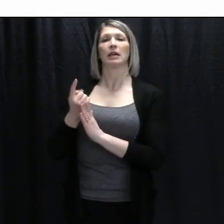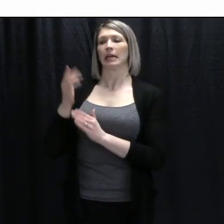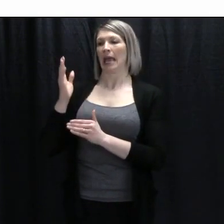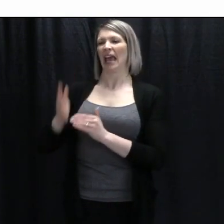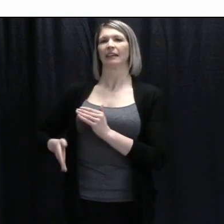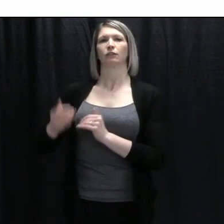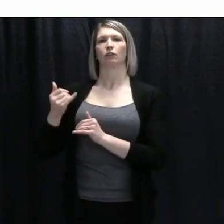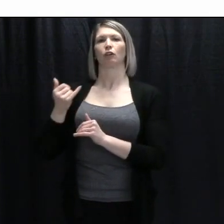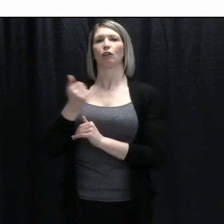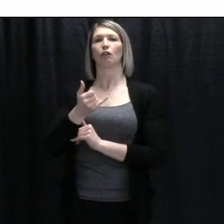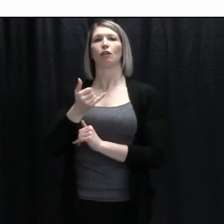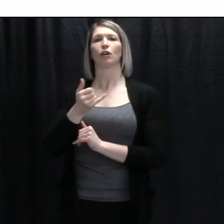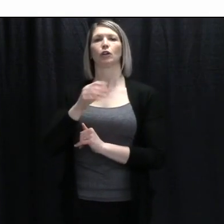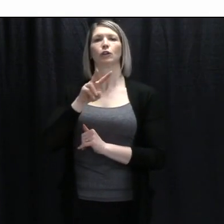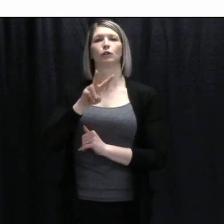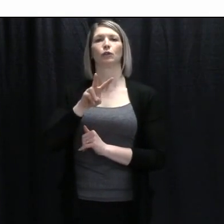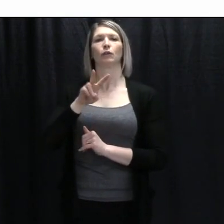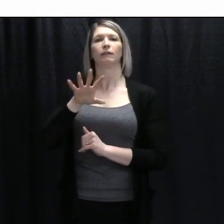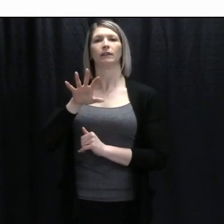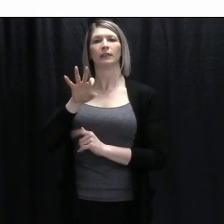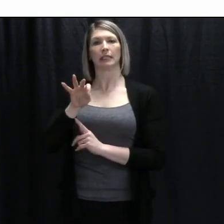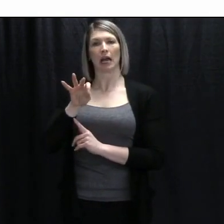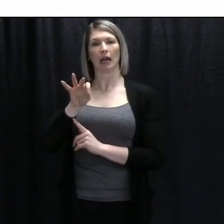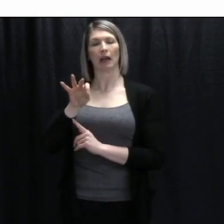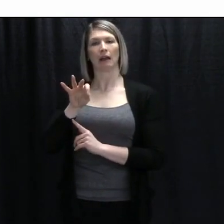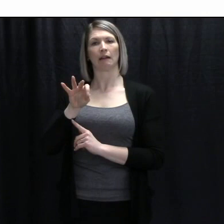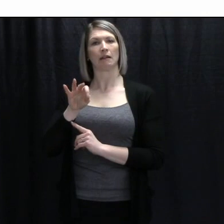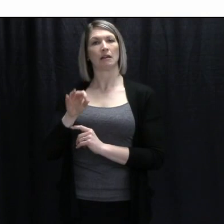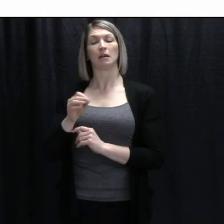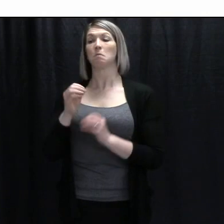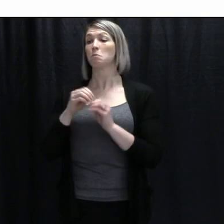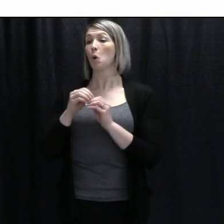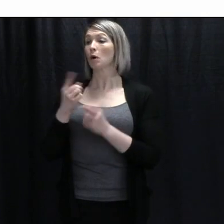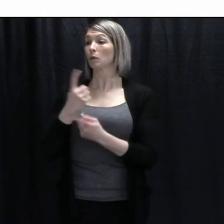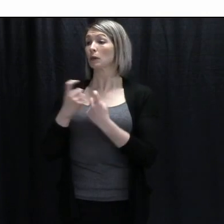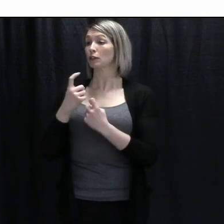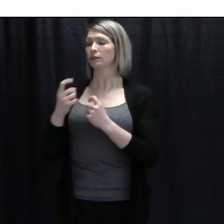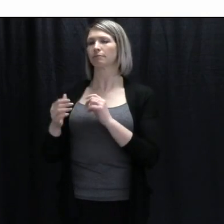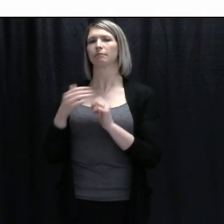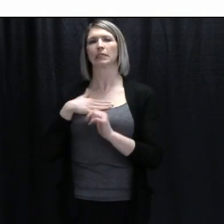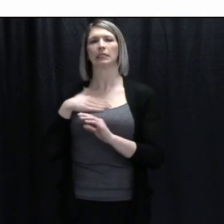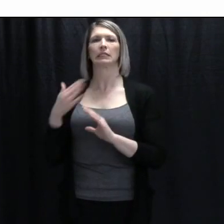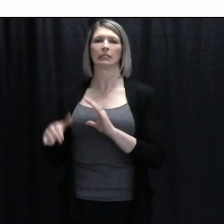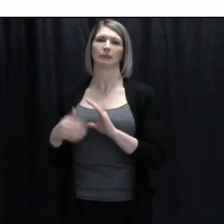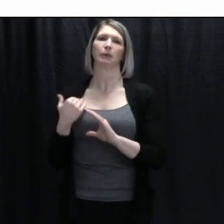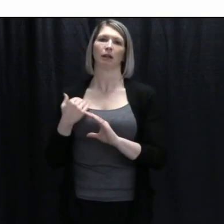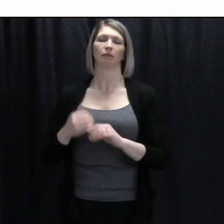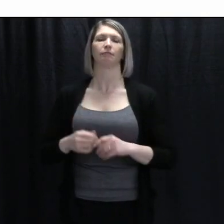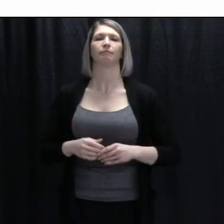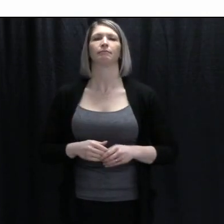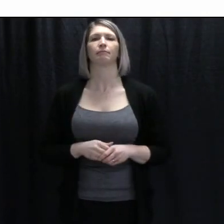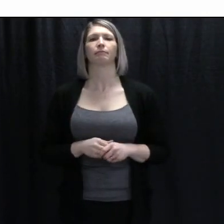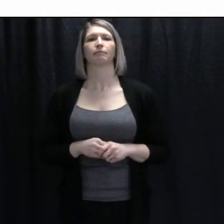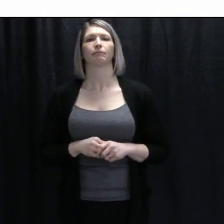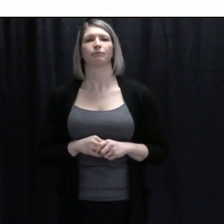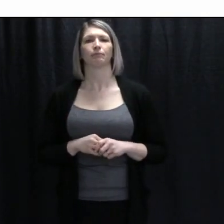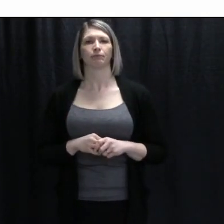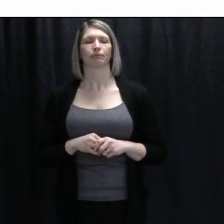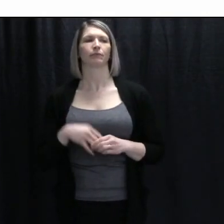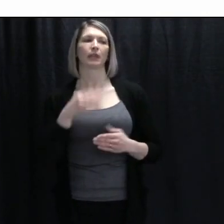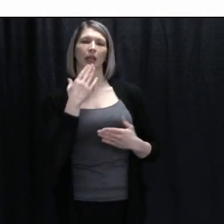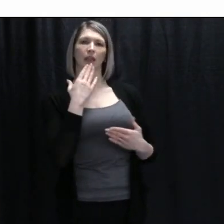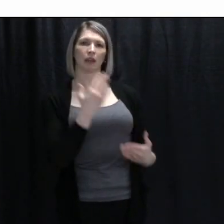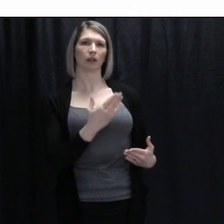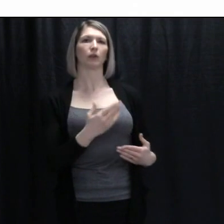at 2:59 p.m. and further questions can be emailed. Operator, please proceed. Thank you. Please